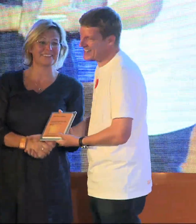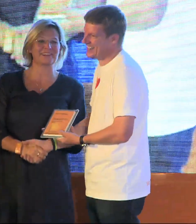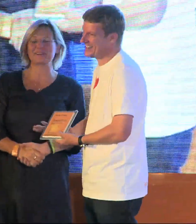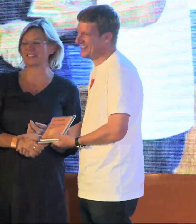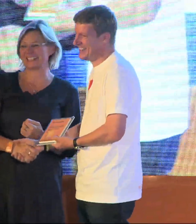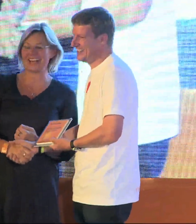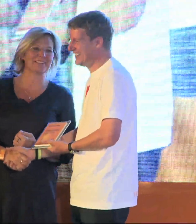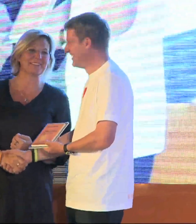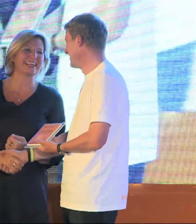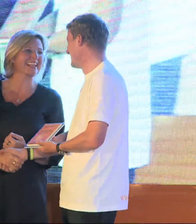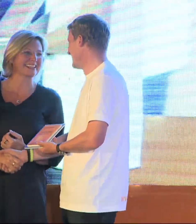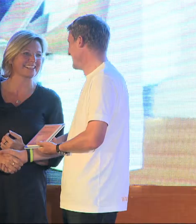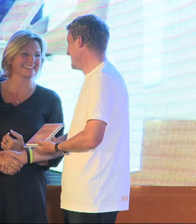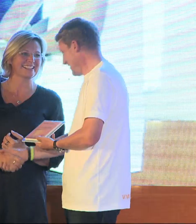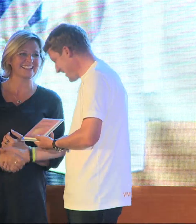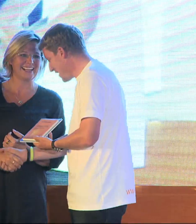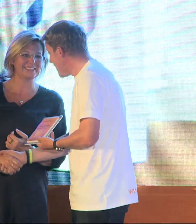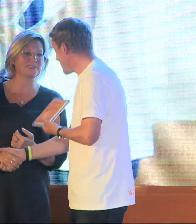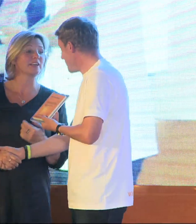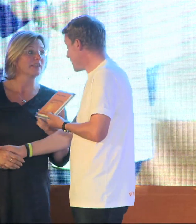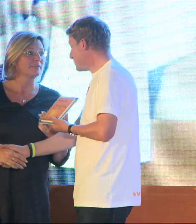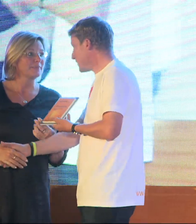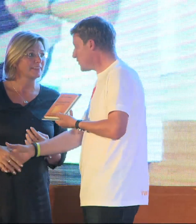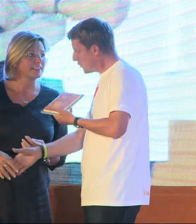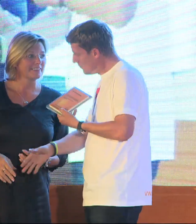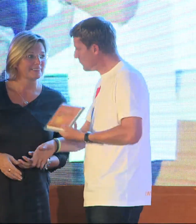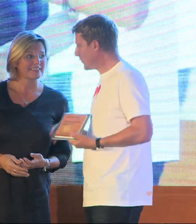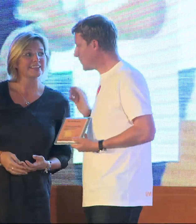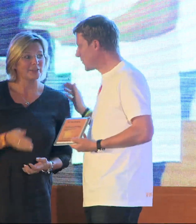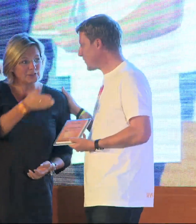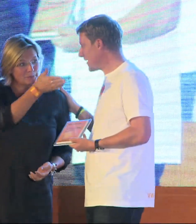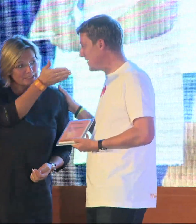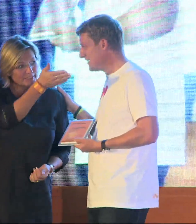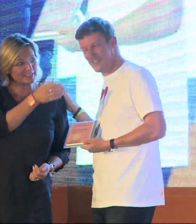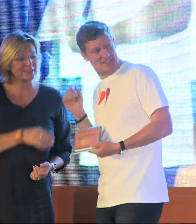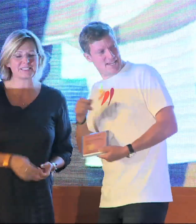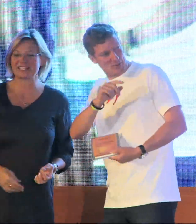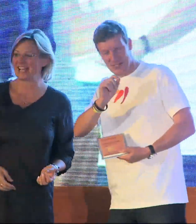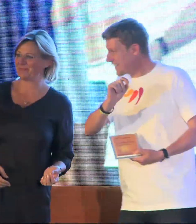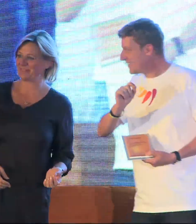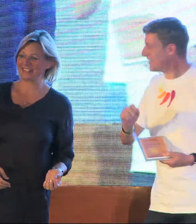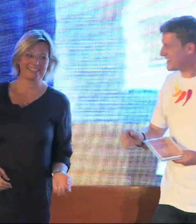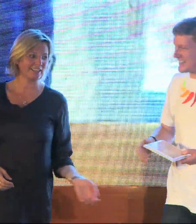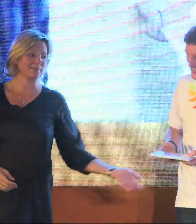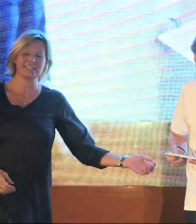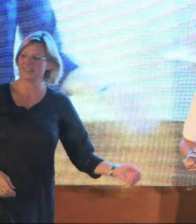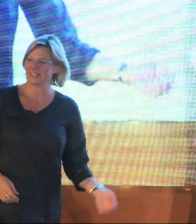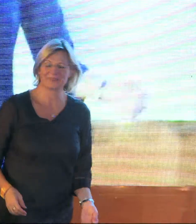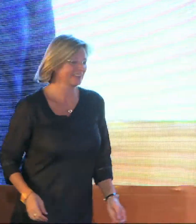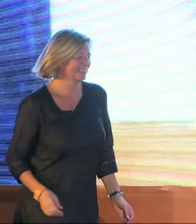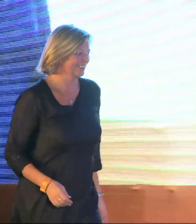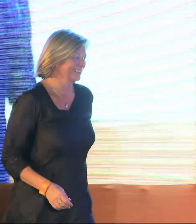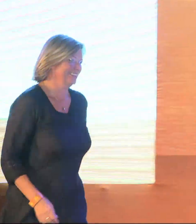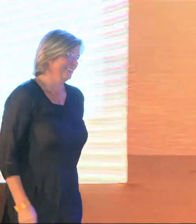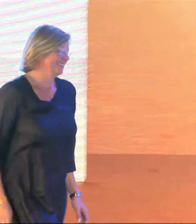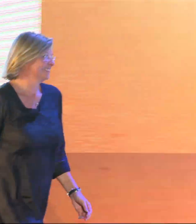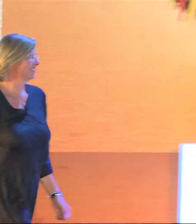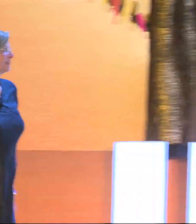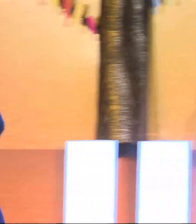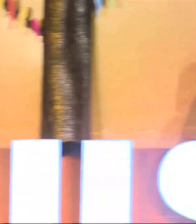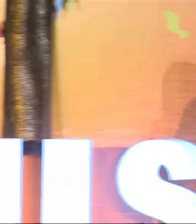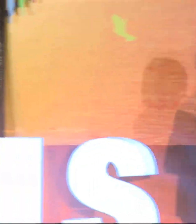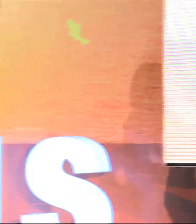Thank you, Paul. And I'd like to welcome Anka Witzberg. I'm so sorry if I'm pronouncing that incorrectly. To please present a memento to Paul.